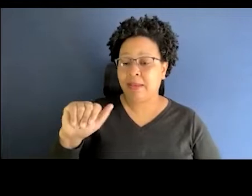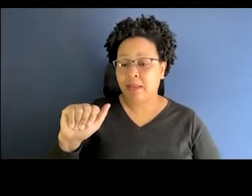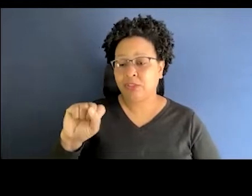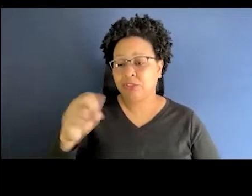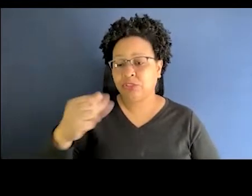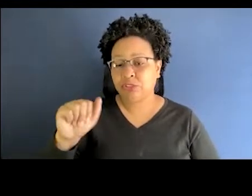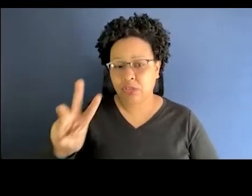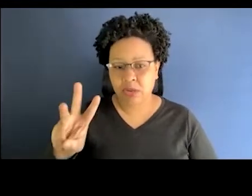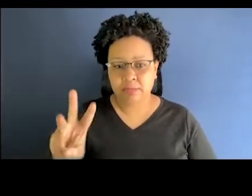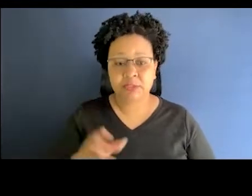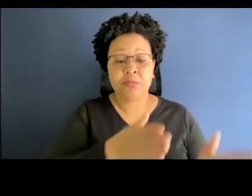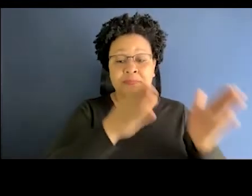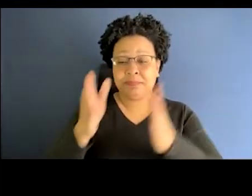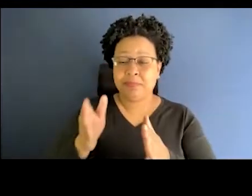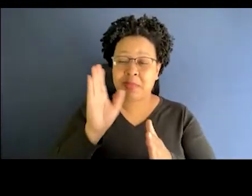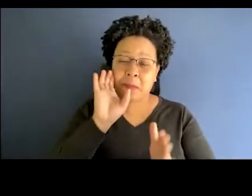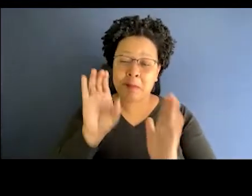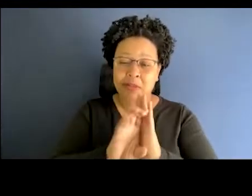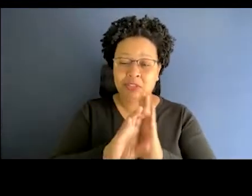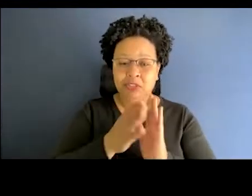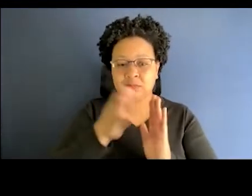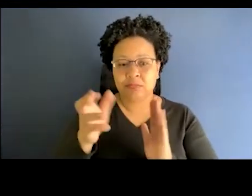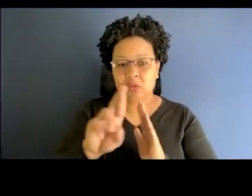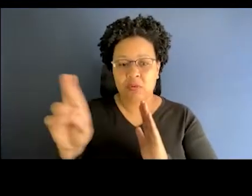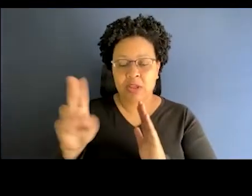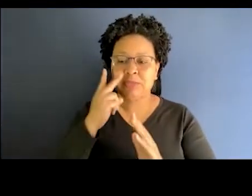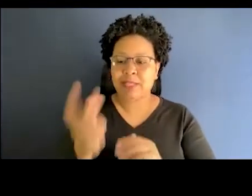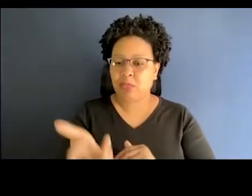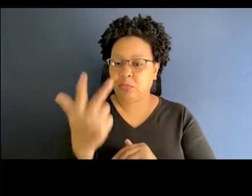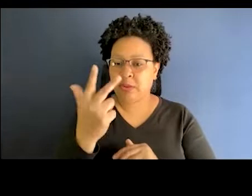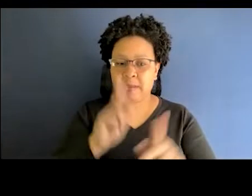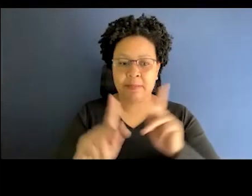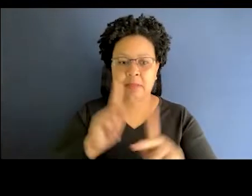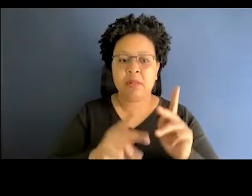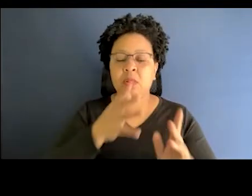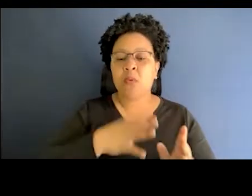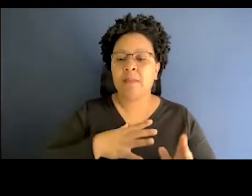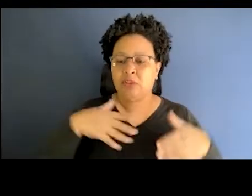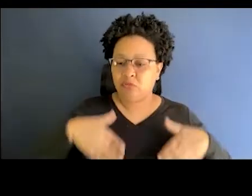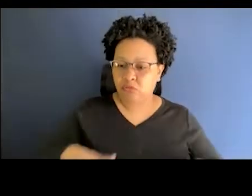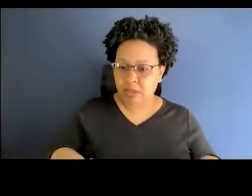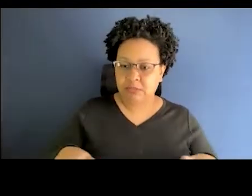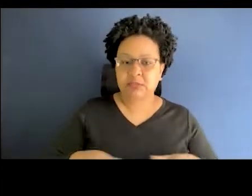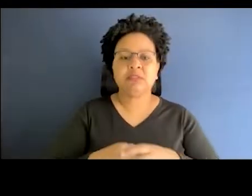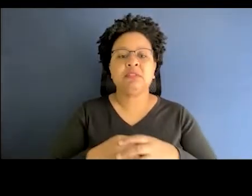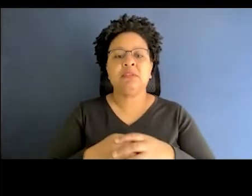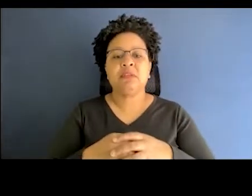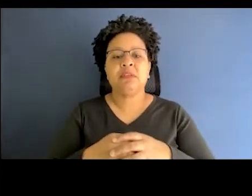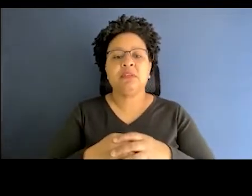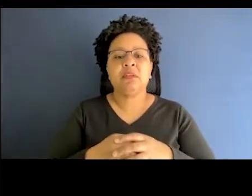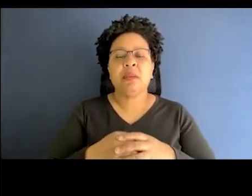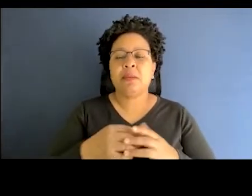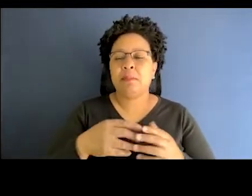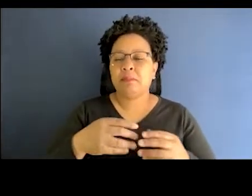about me. In this picture, you see actually three people, a woman in a dress, another woman that's has some bright